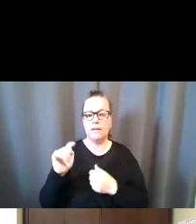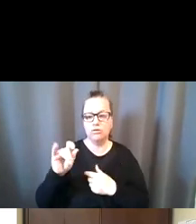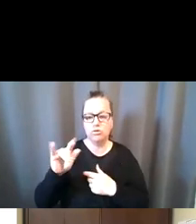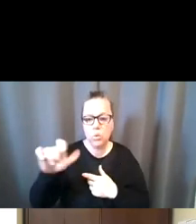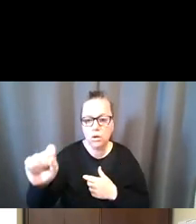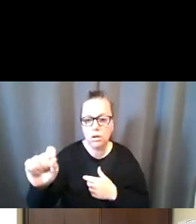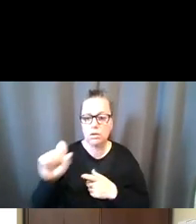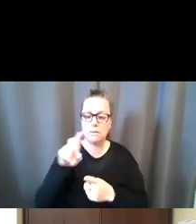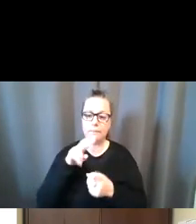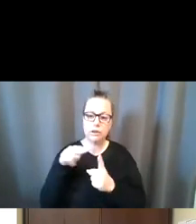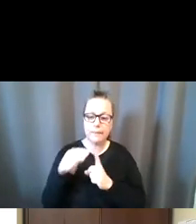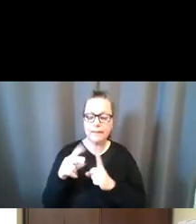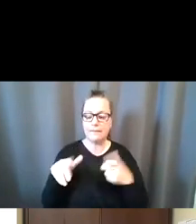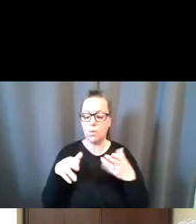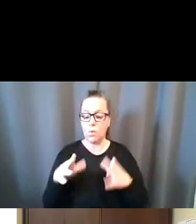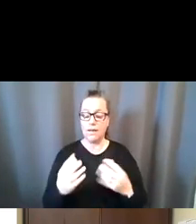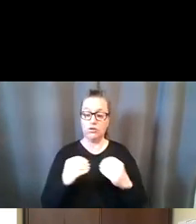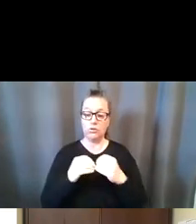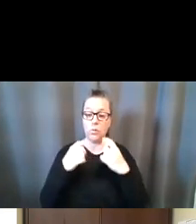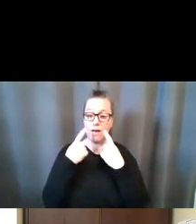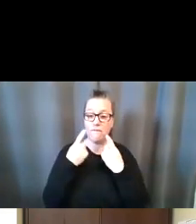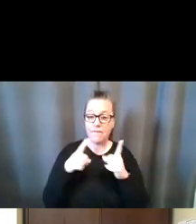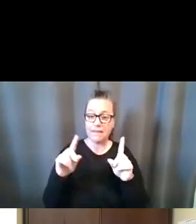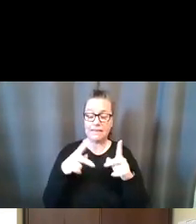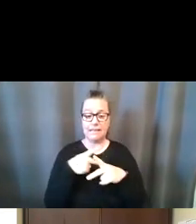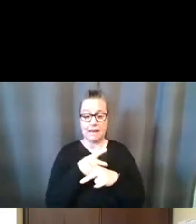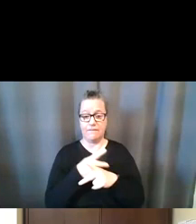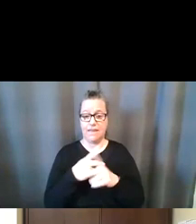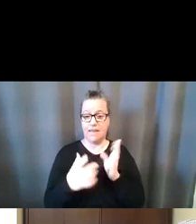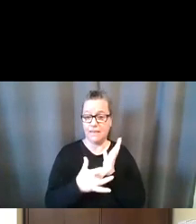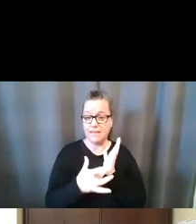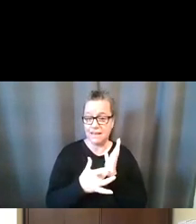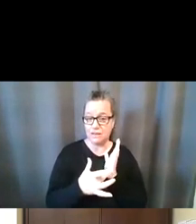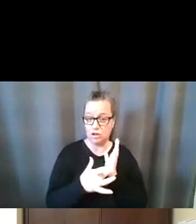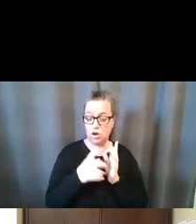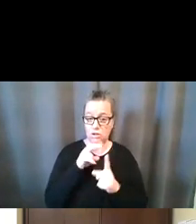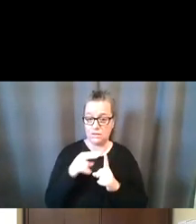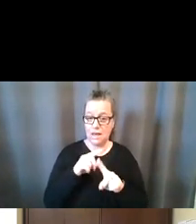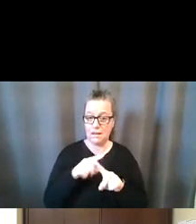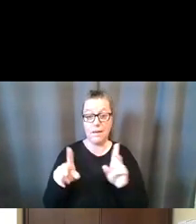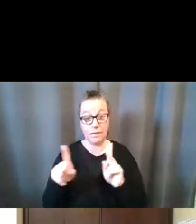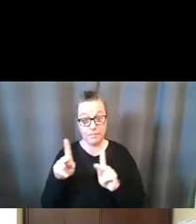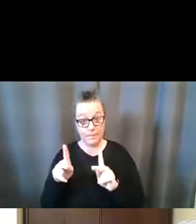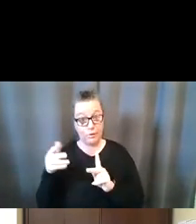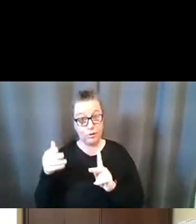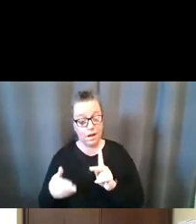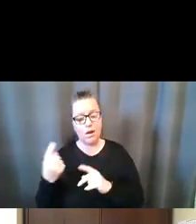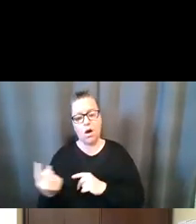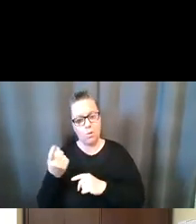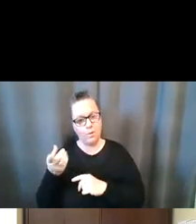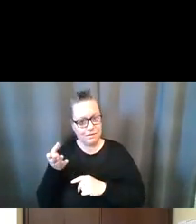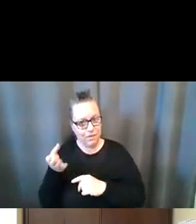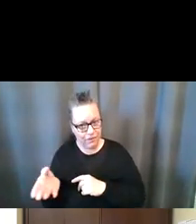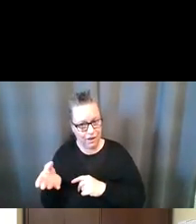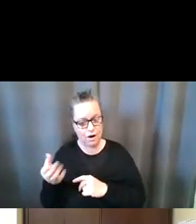perspectives and ways to more effectively navigate the technical side. But the people side of change will still always be there. And that's